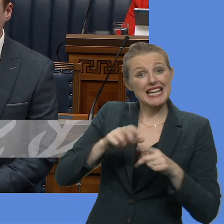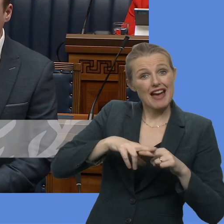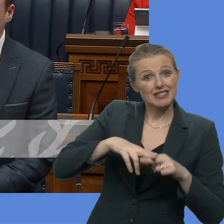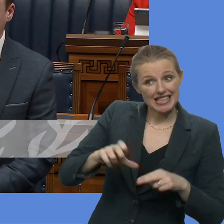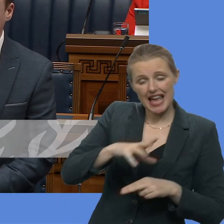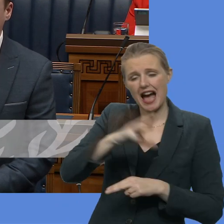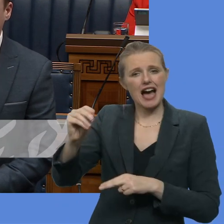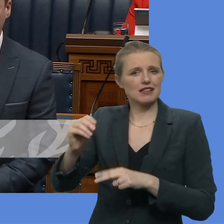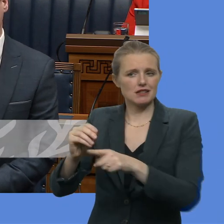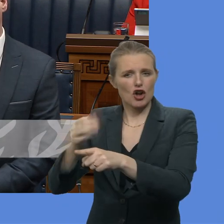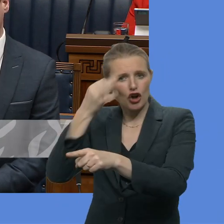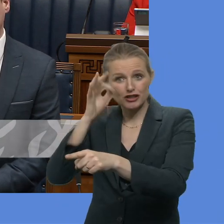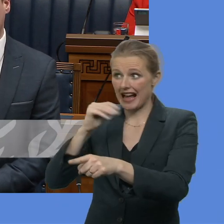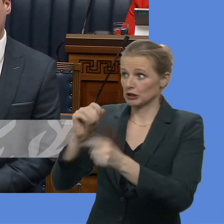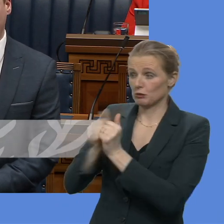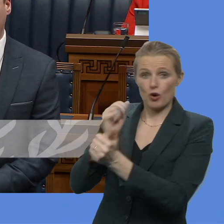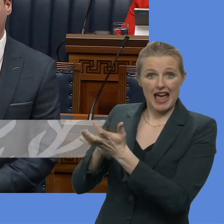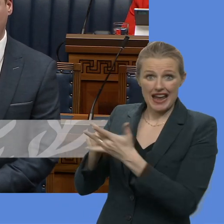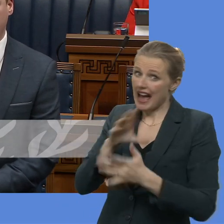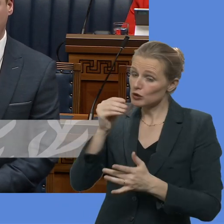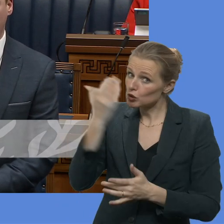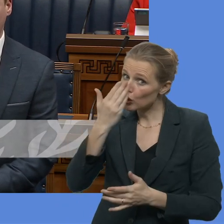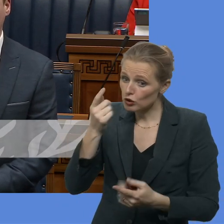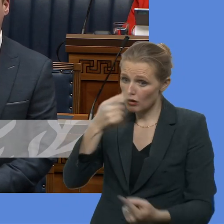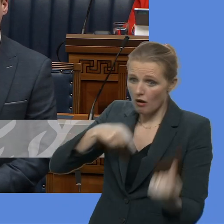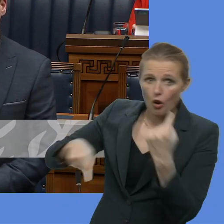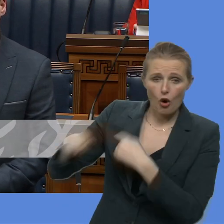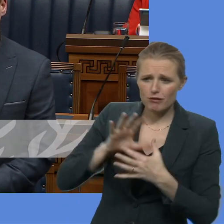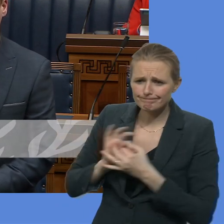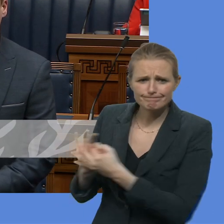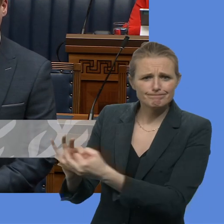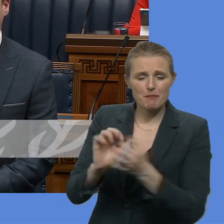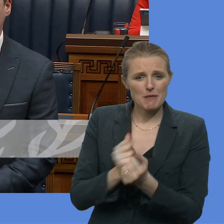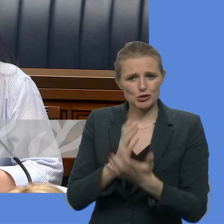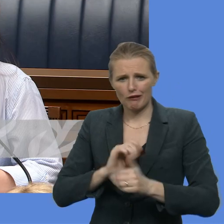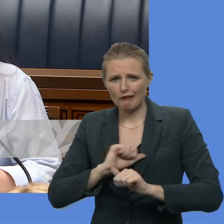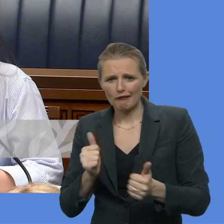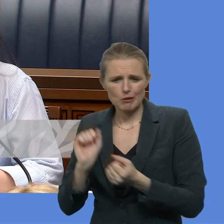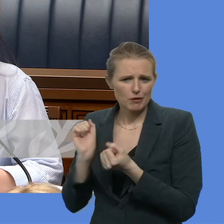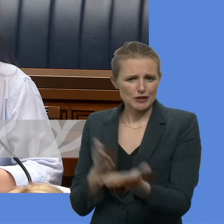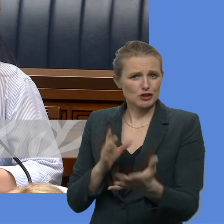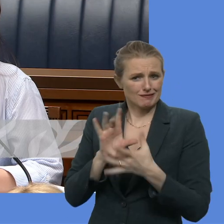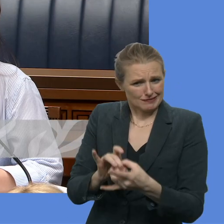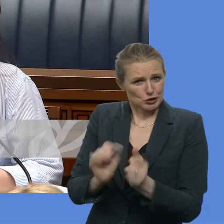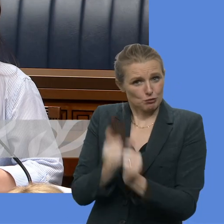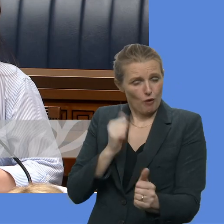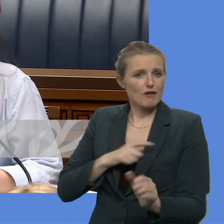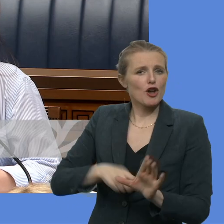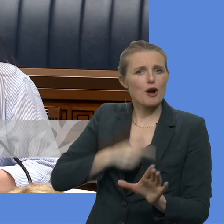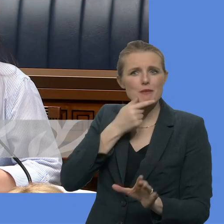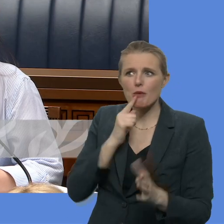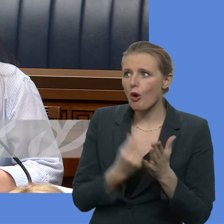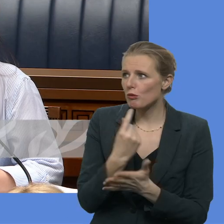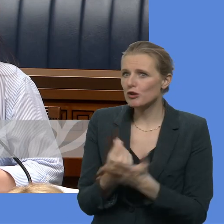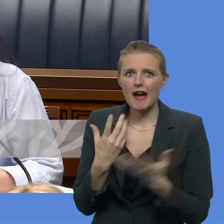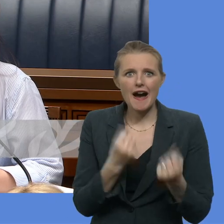and Sport NI, and also our schools as well, who can play an important role in ensuring that there is appropriate provision there for young people and indeed